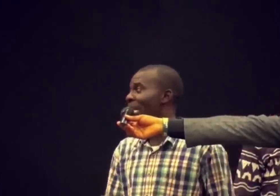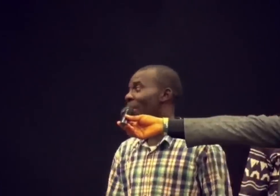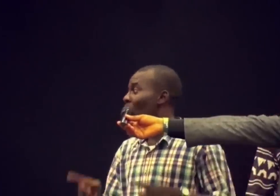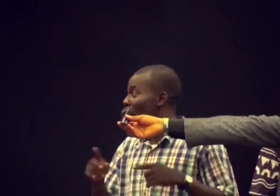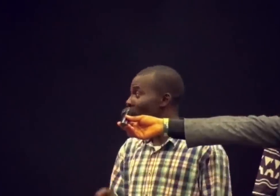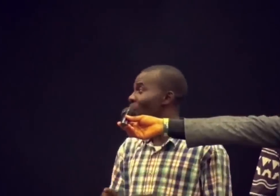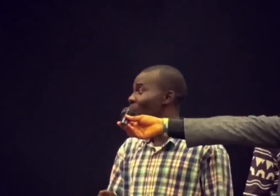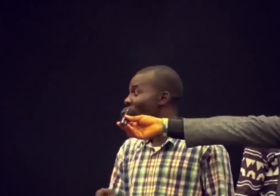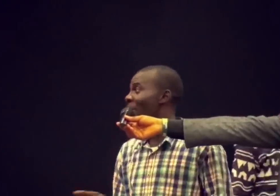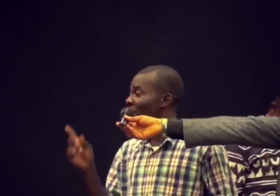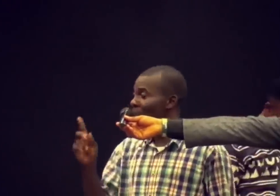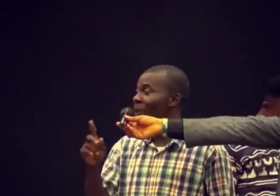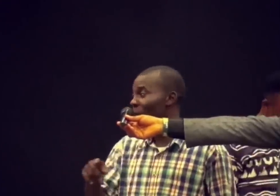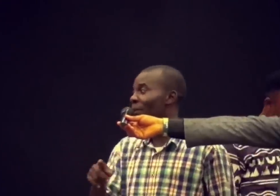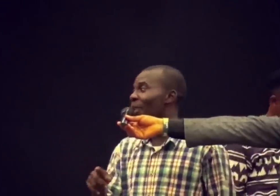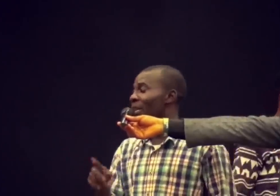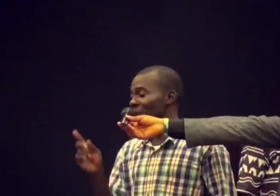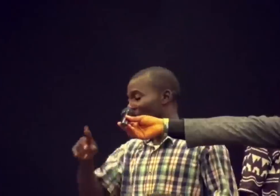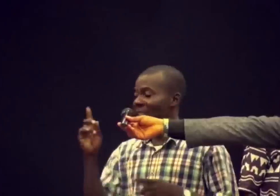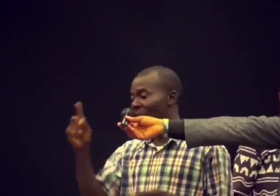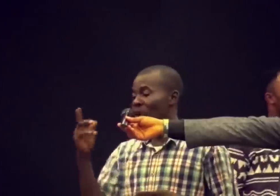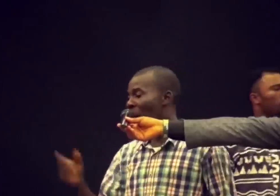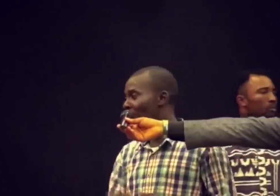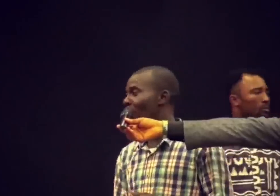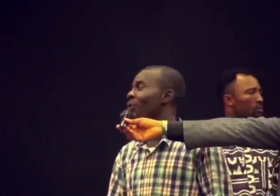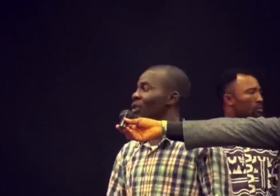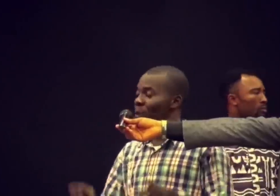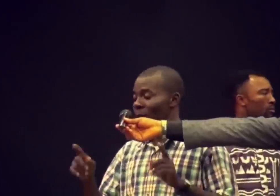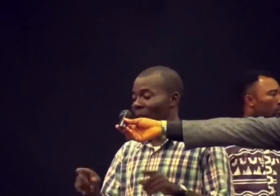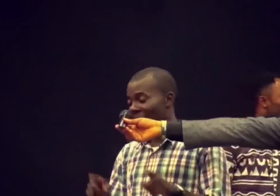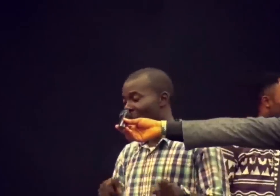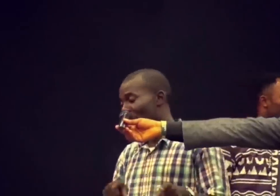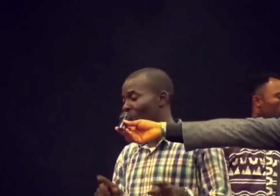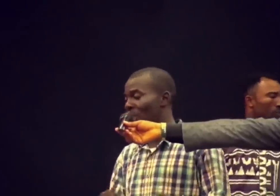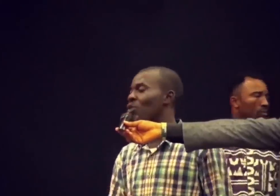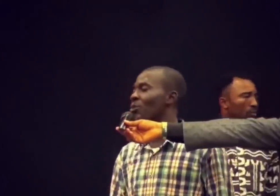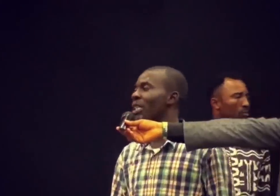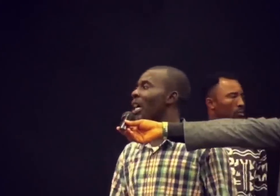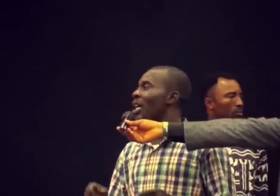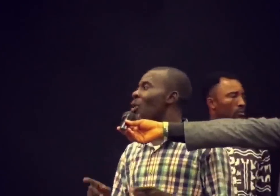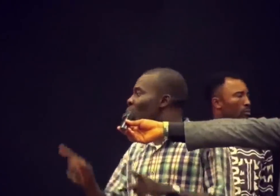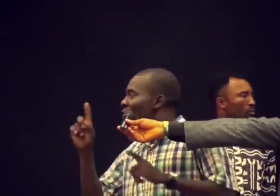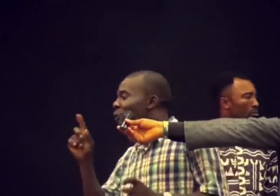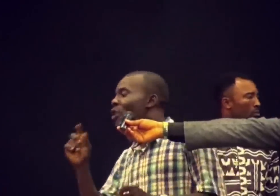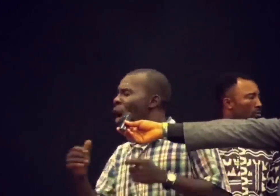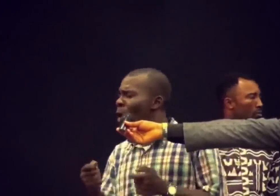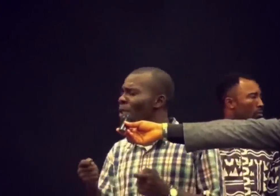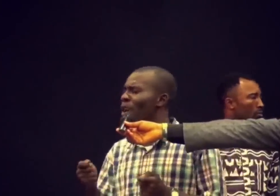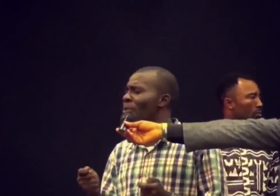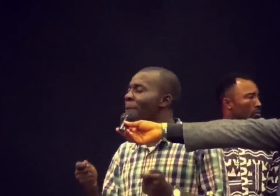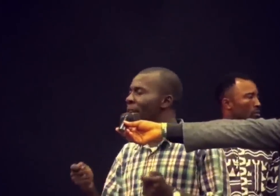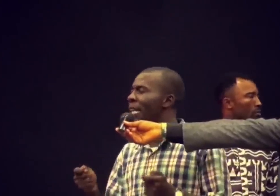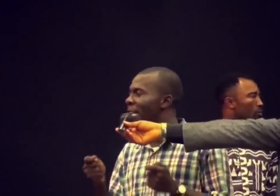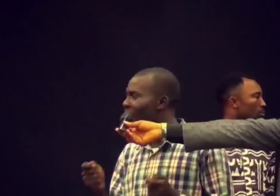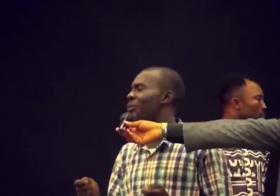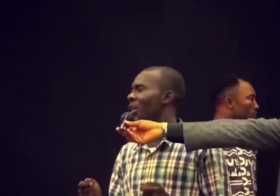yen ko le gbe mi wa ko le gbe mi lo as in kin lo to and flow so mo at I know mo tin sun bi so mo tu ta phone awon mo mi to fi